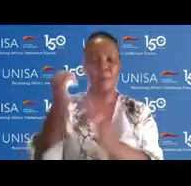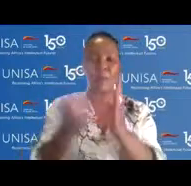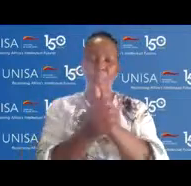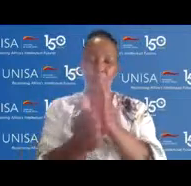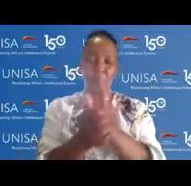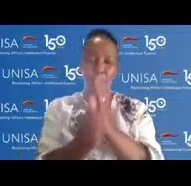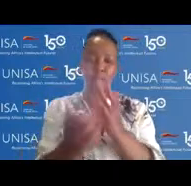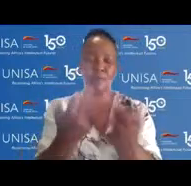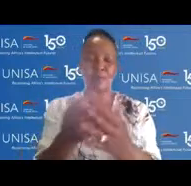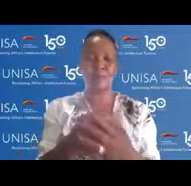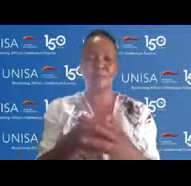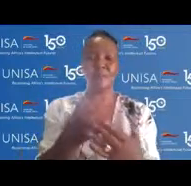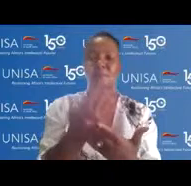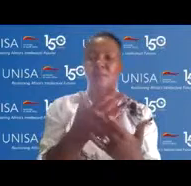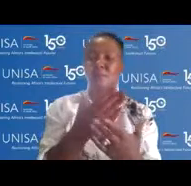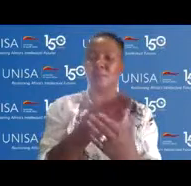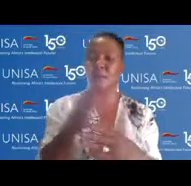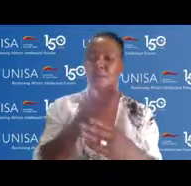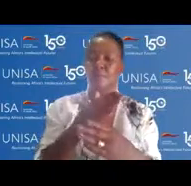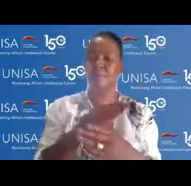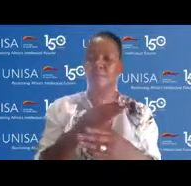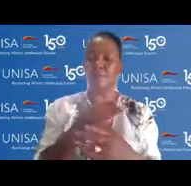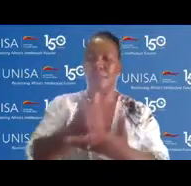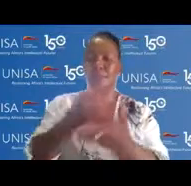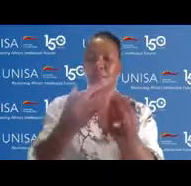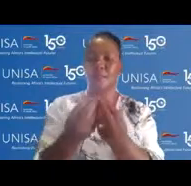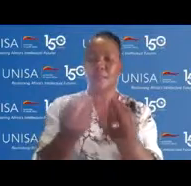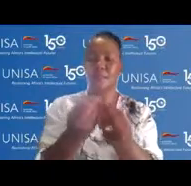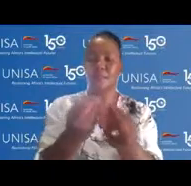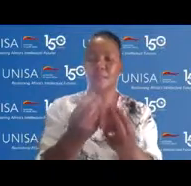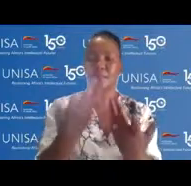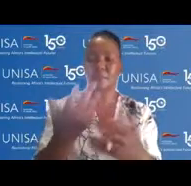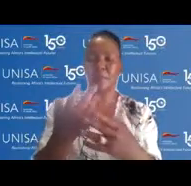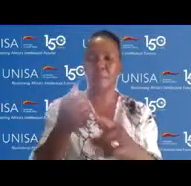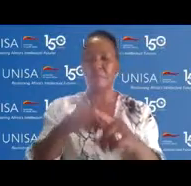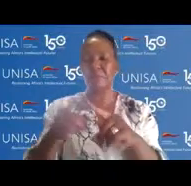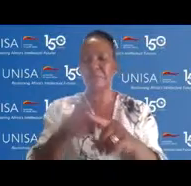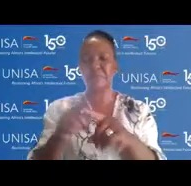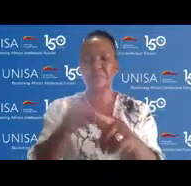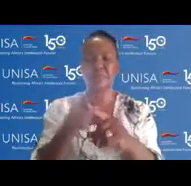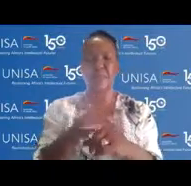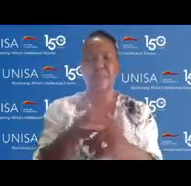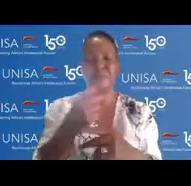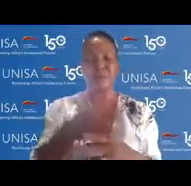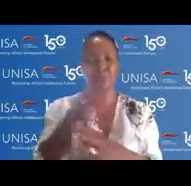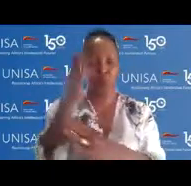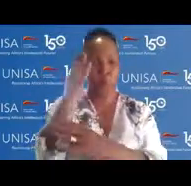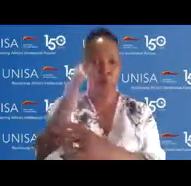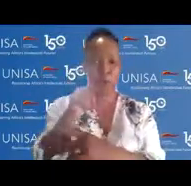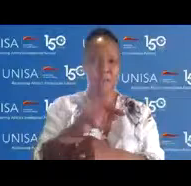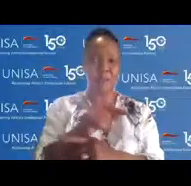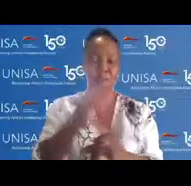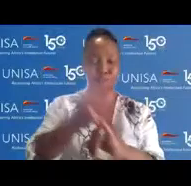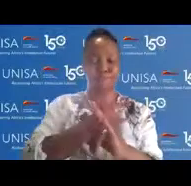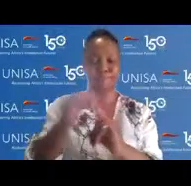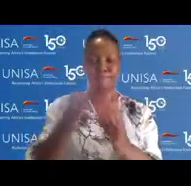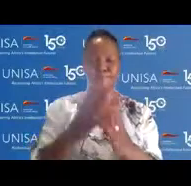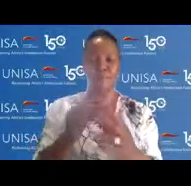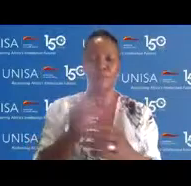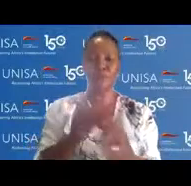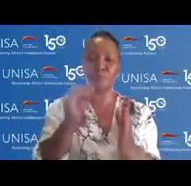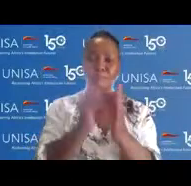device care, and I hope you guys went and played around. So in the chat, please let me know, did you manage to find your device care app on